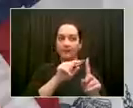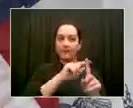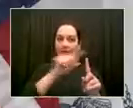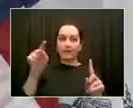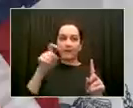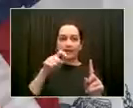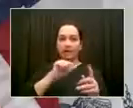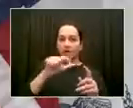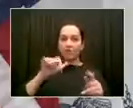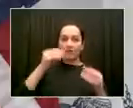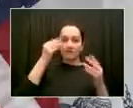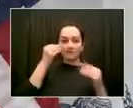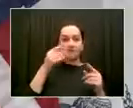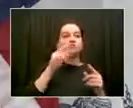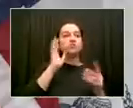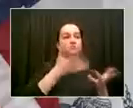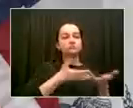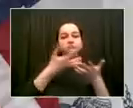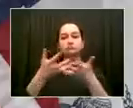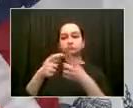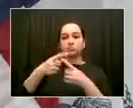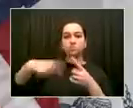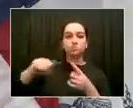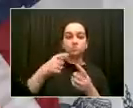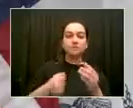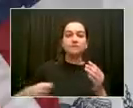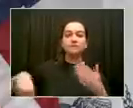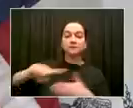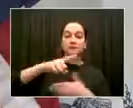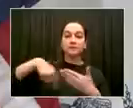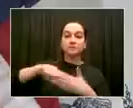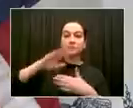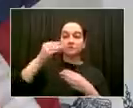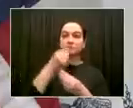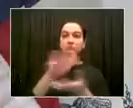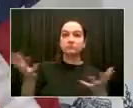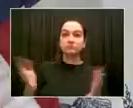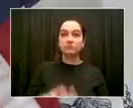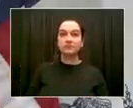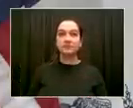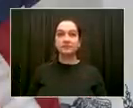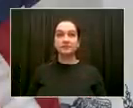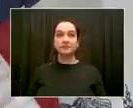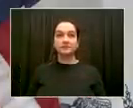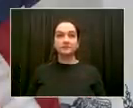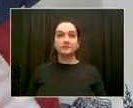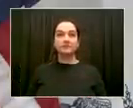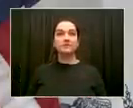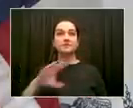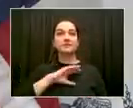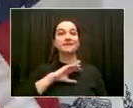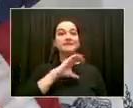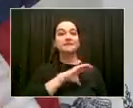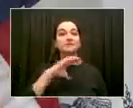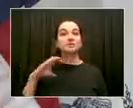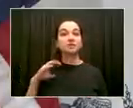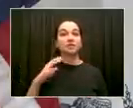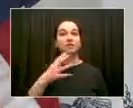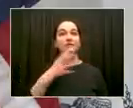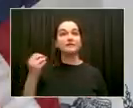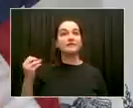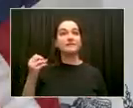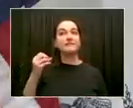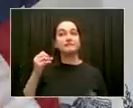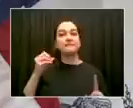that the 50A law, the way it was written, was not helping us build public trust. Thank God that law was changed